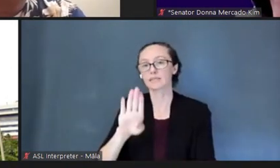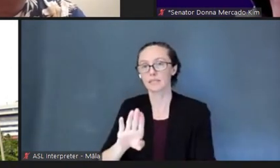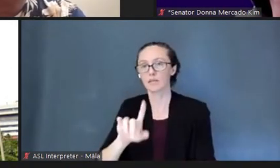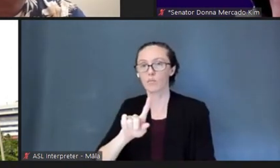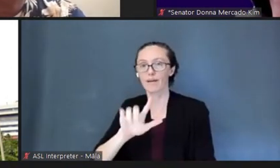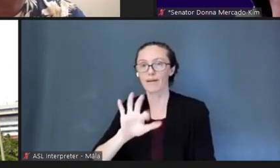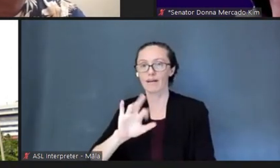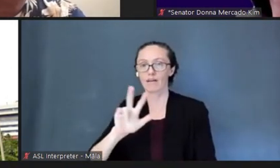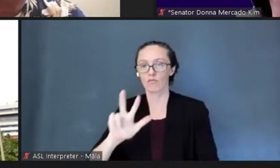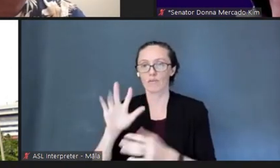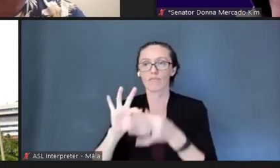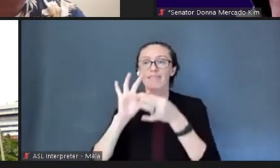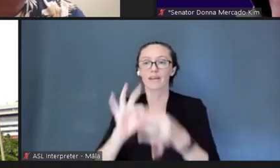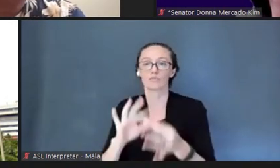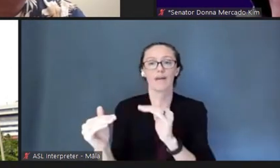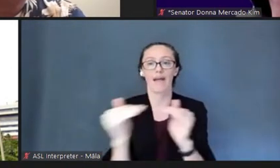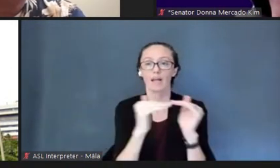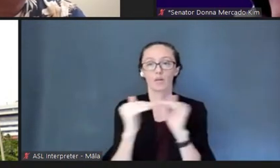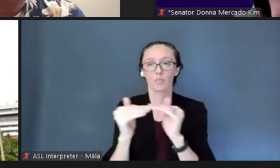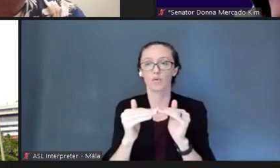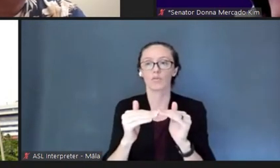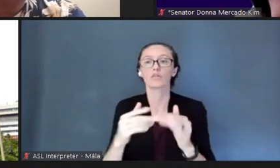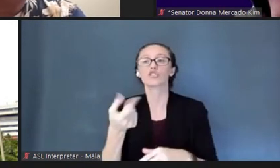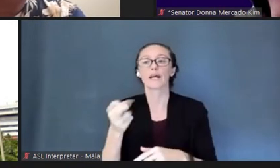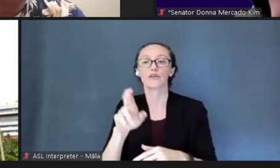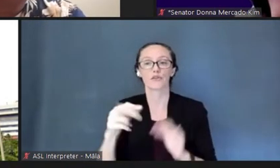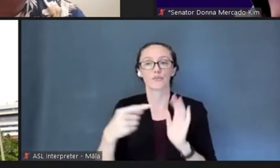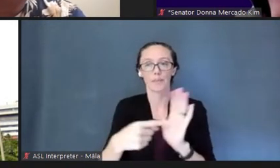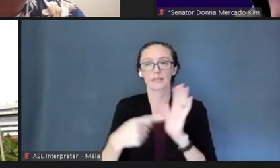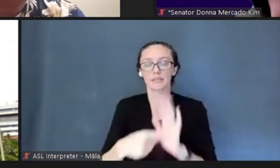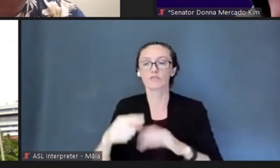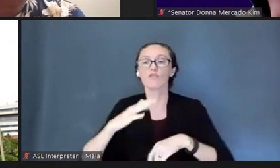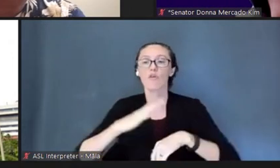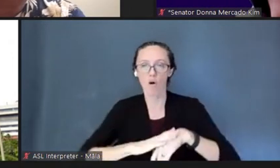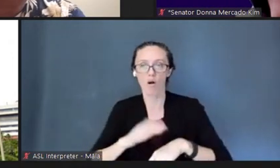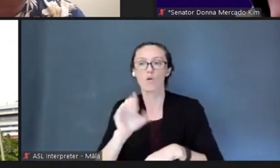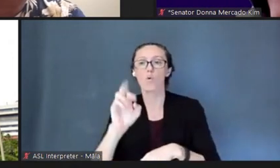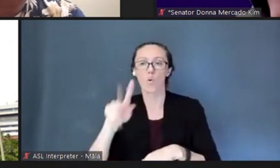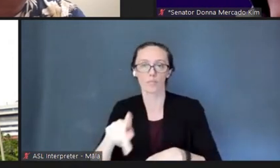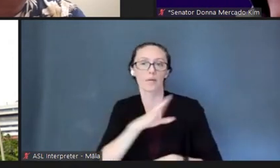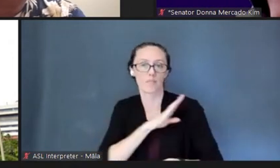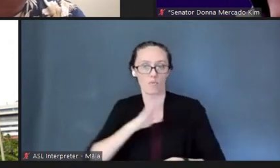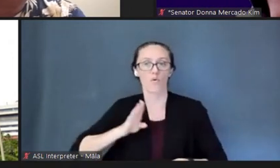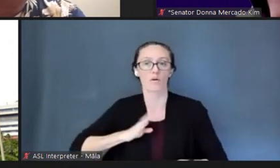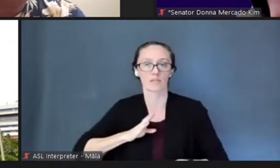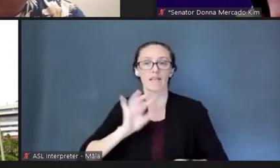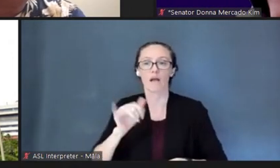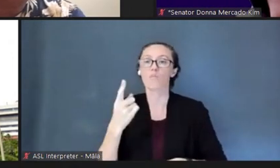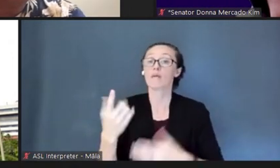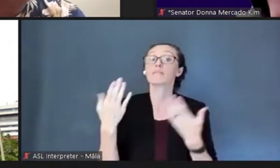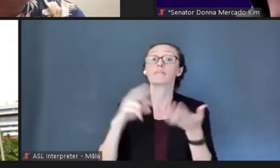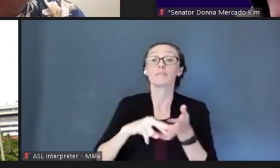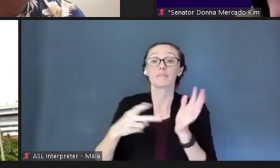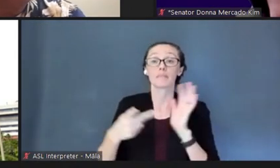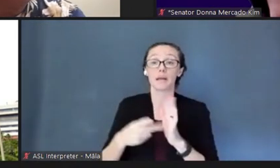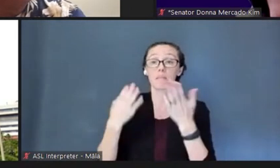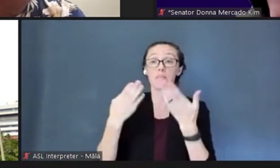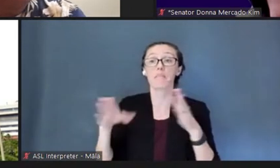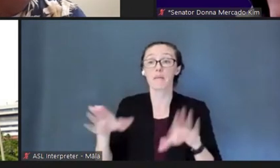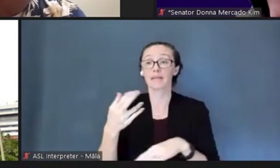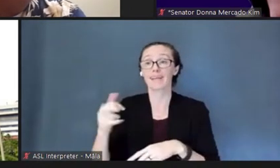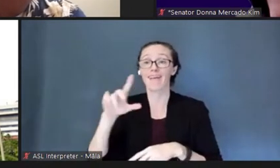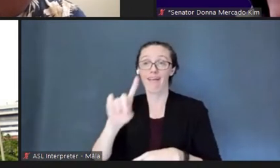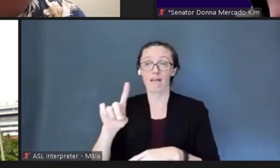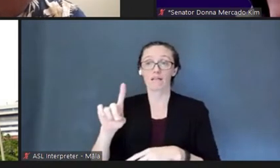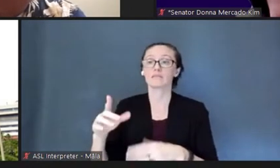to equitable gender representation on corporate boards. Requires publicly held domestic corporations to have a gender diverse board